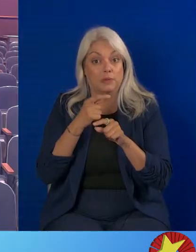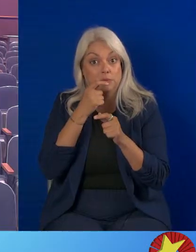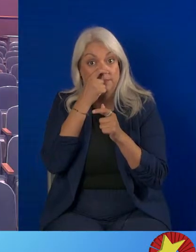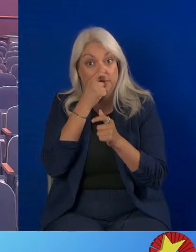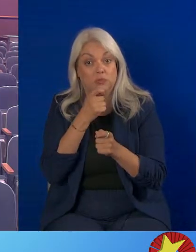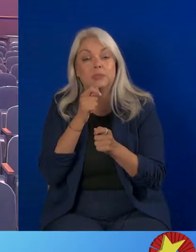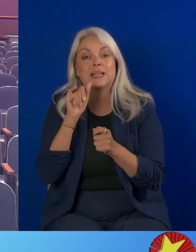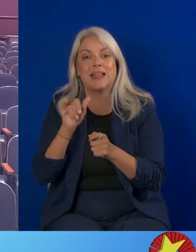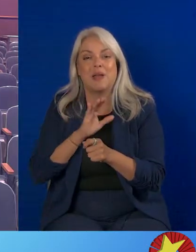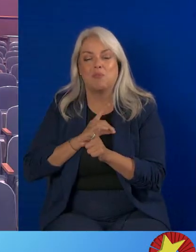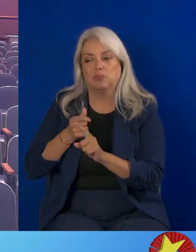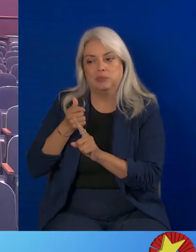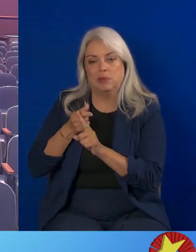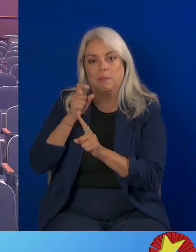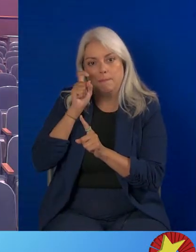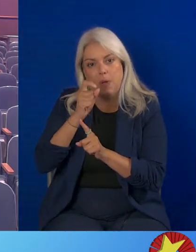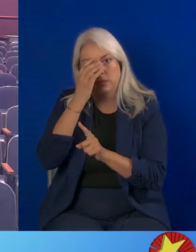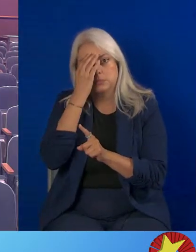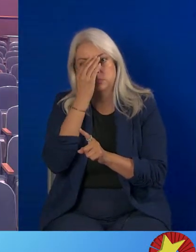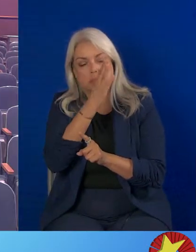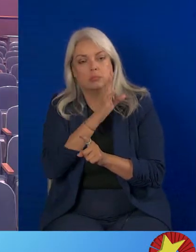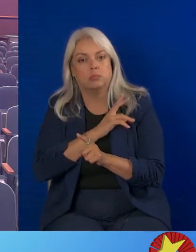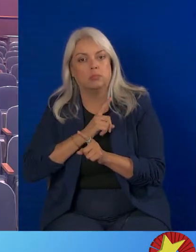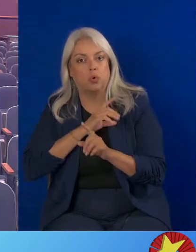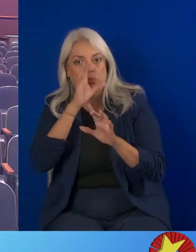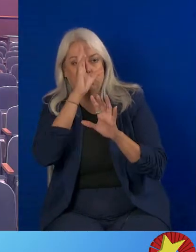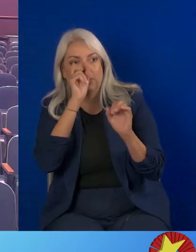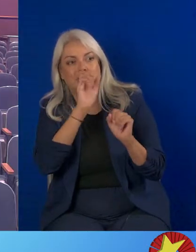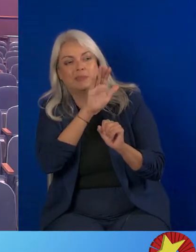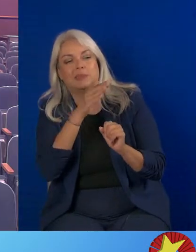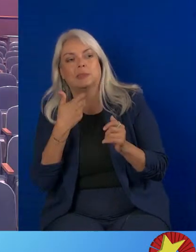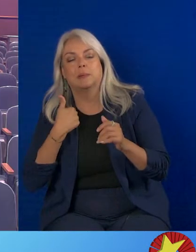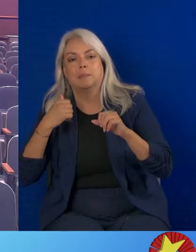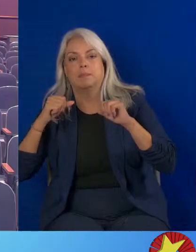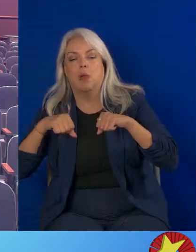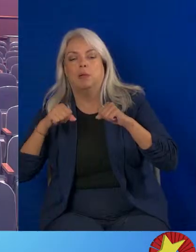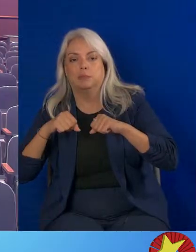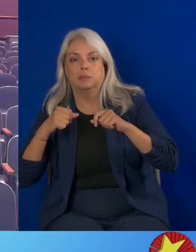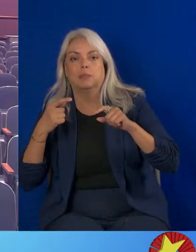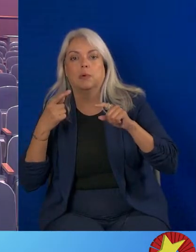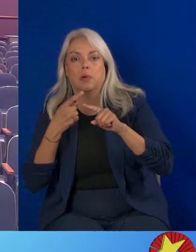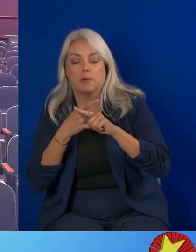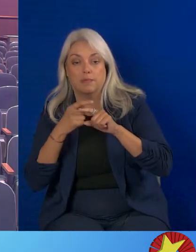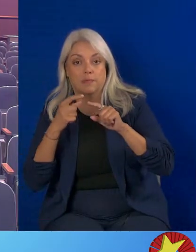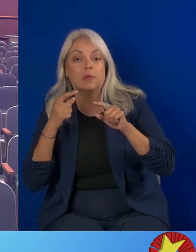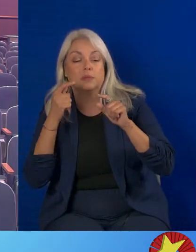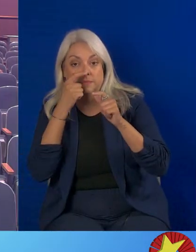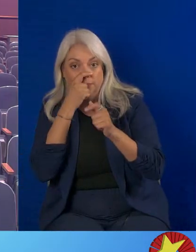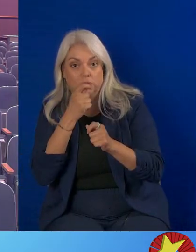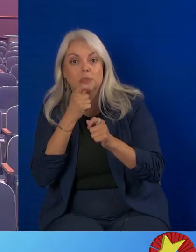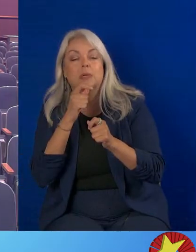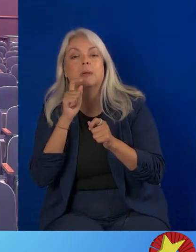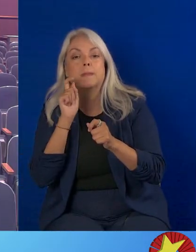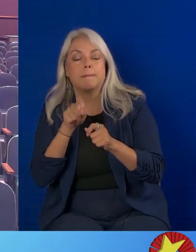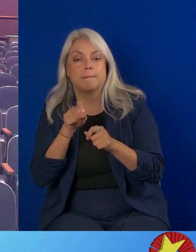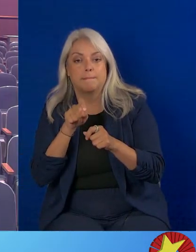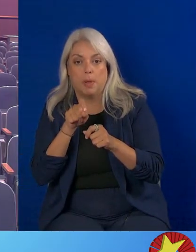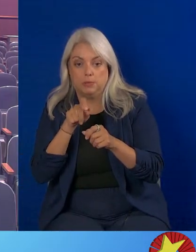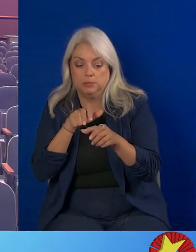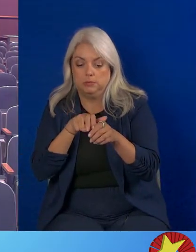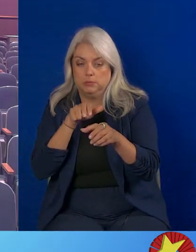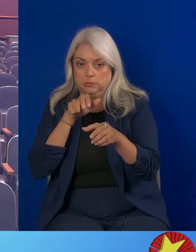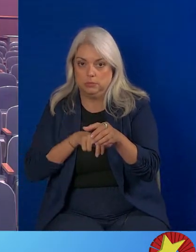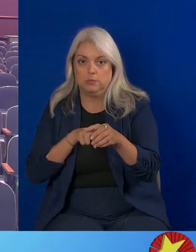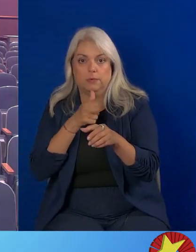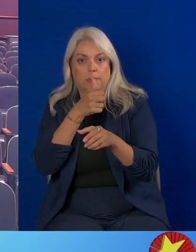member needs to let the board president know that there may be a potential conflict of interest and recuse from a